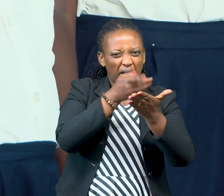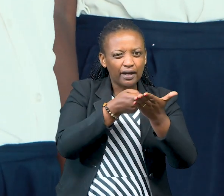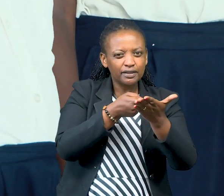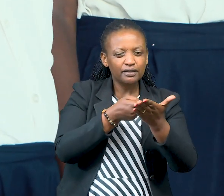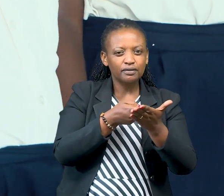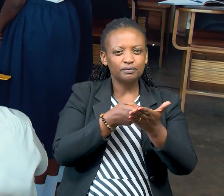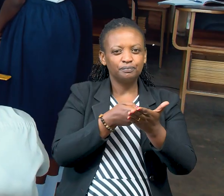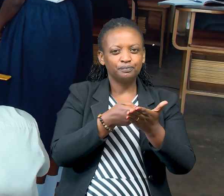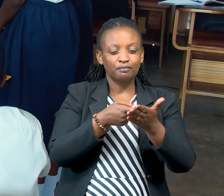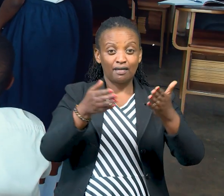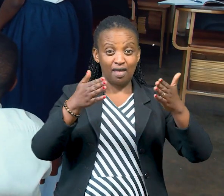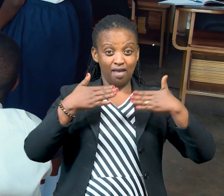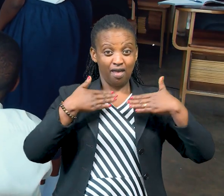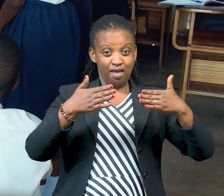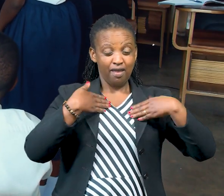part is this?